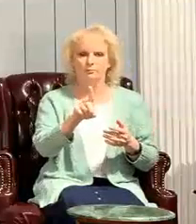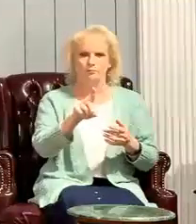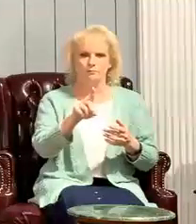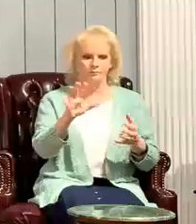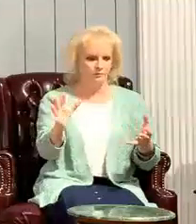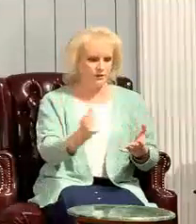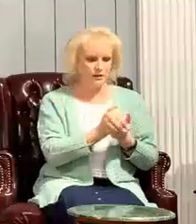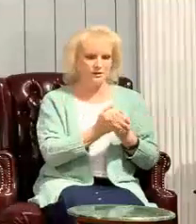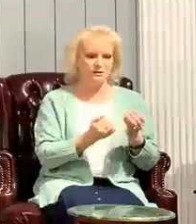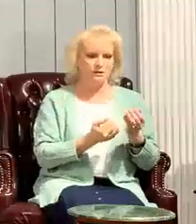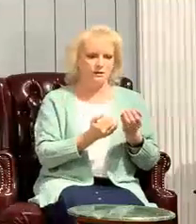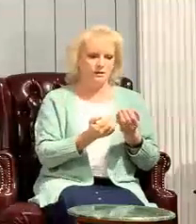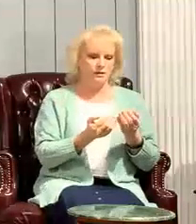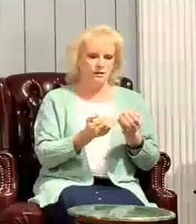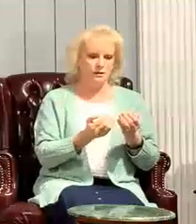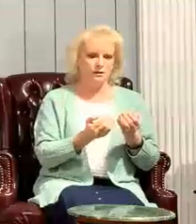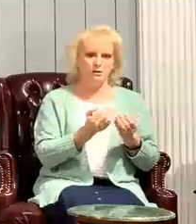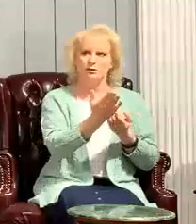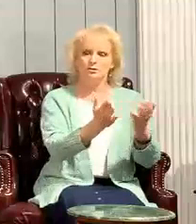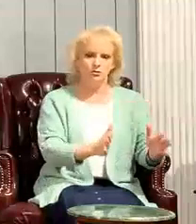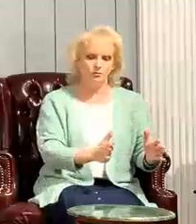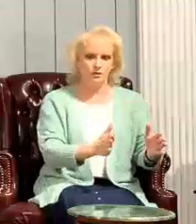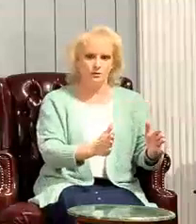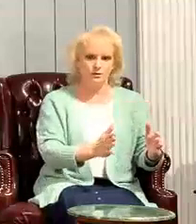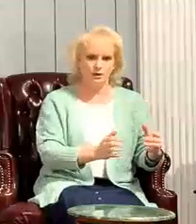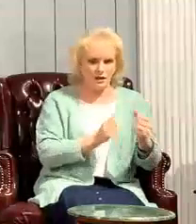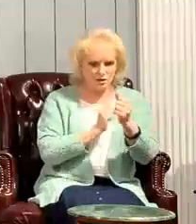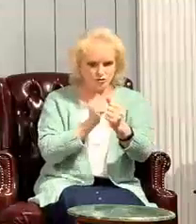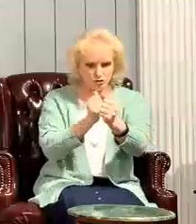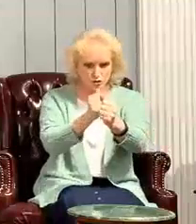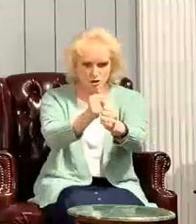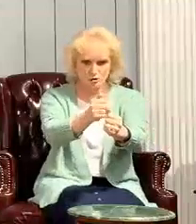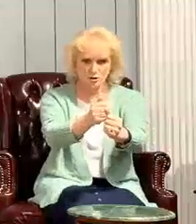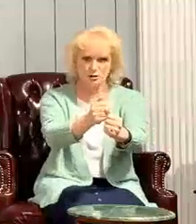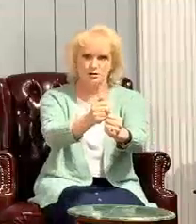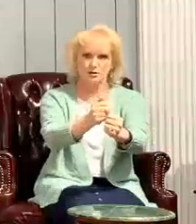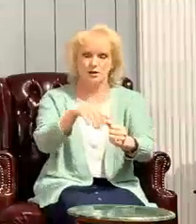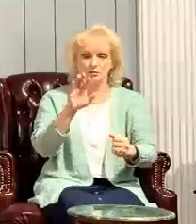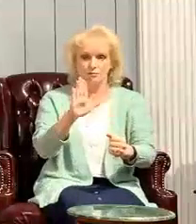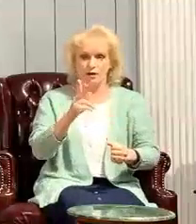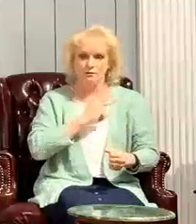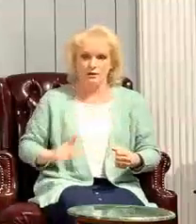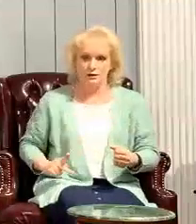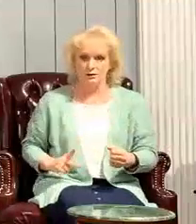takes his servants and chases down five